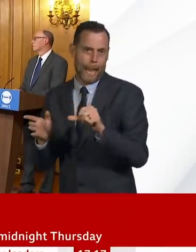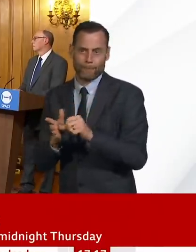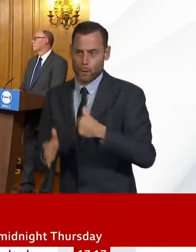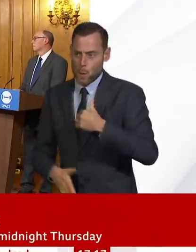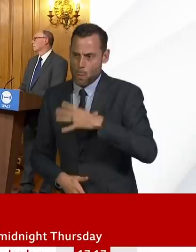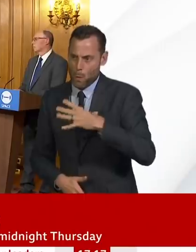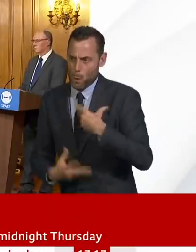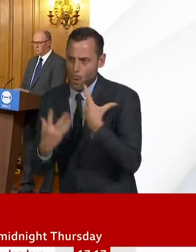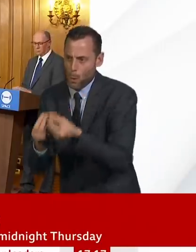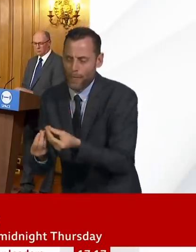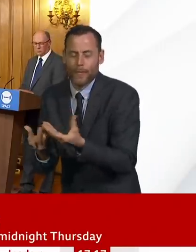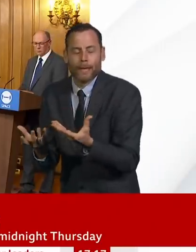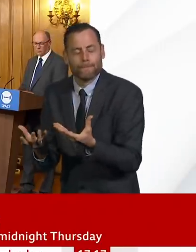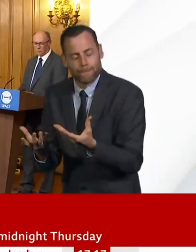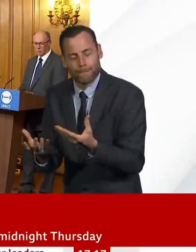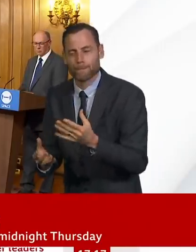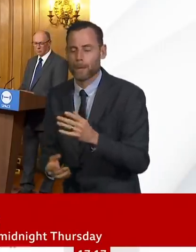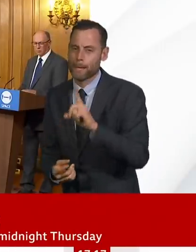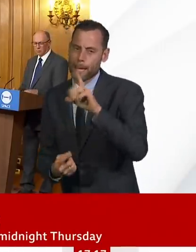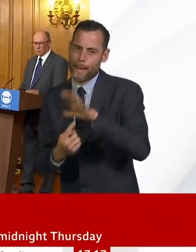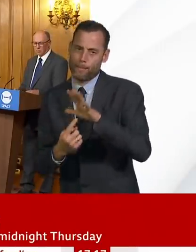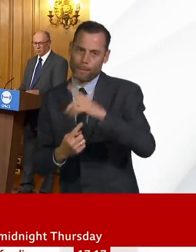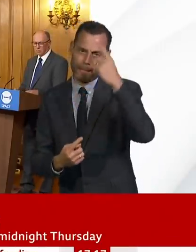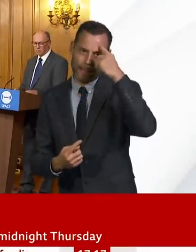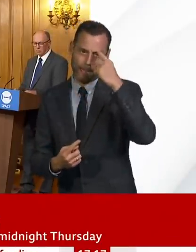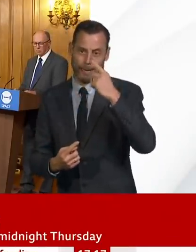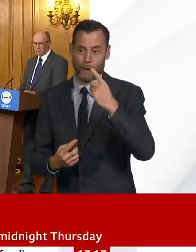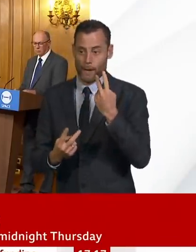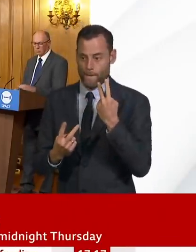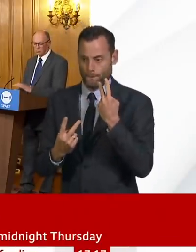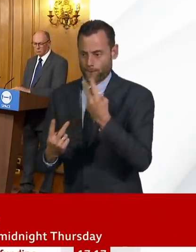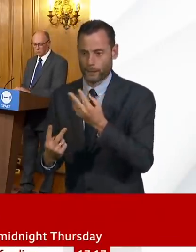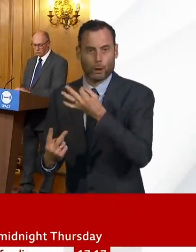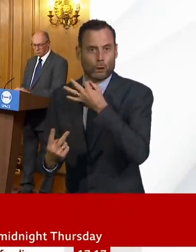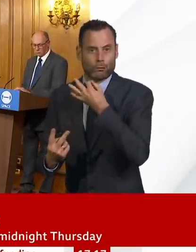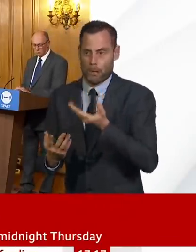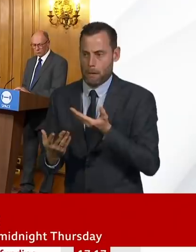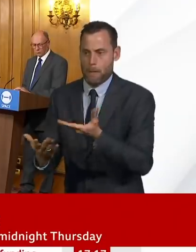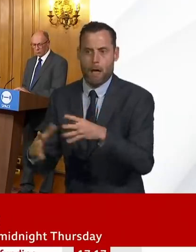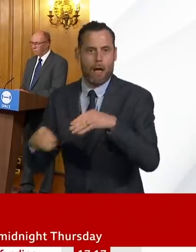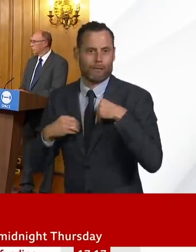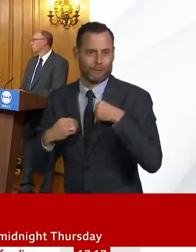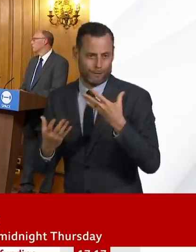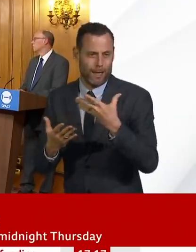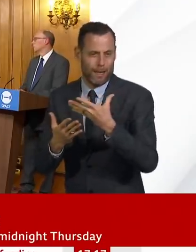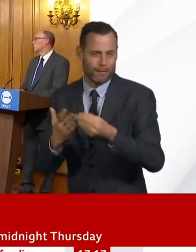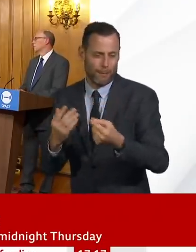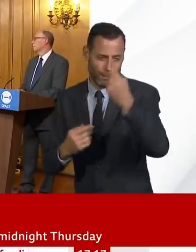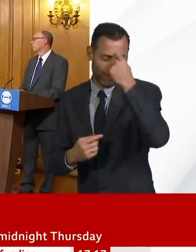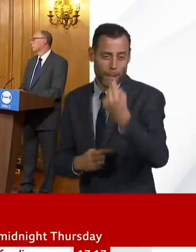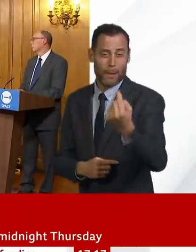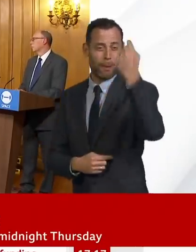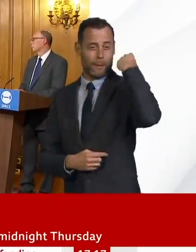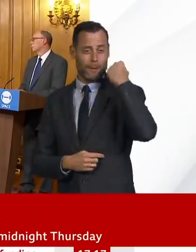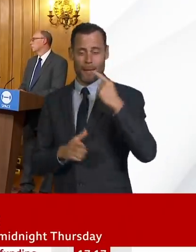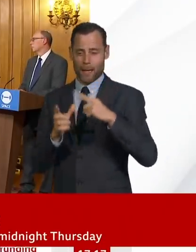country. We do have to prevent the spread of the virus in care homes. You remember what happened in the early part of the year,